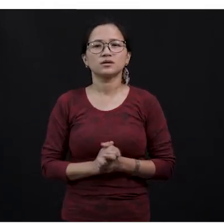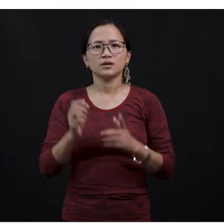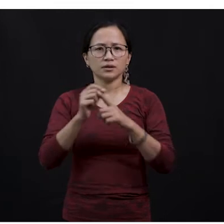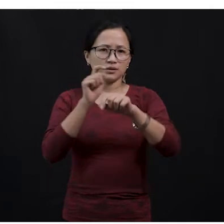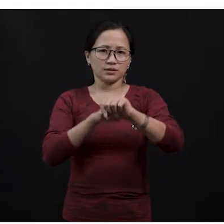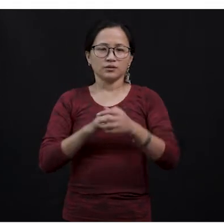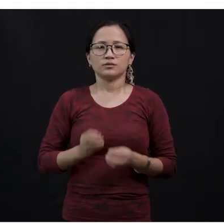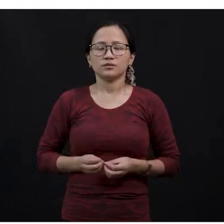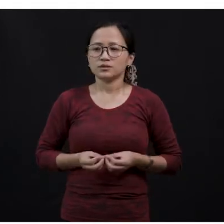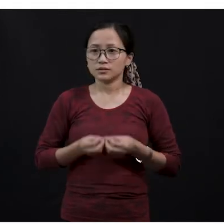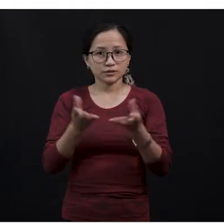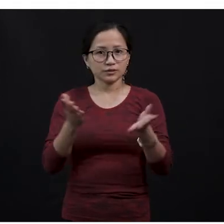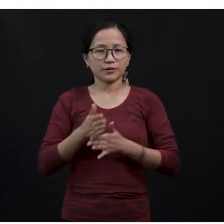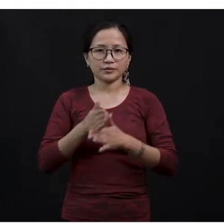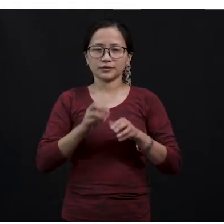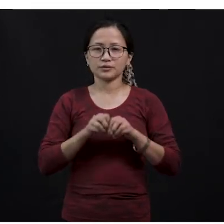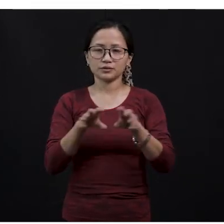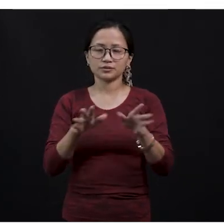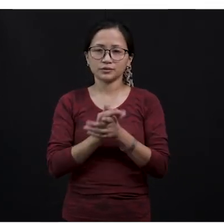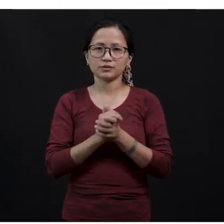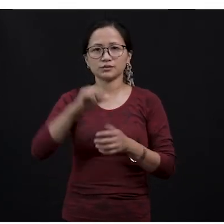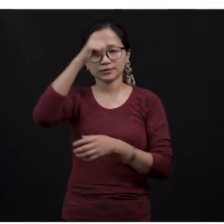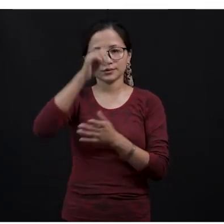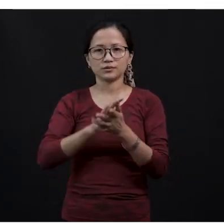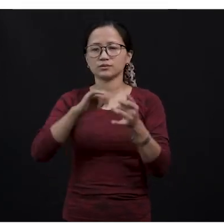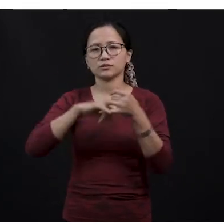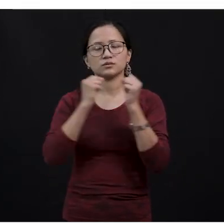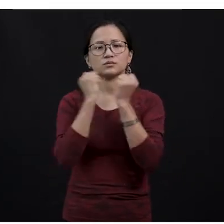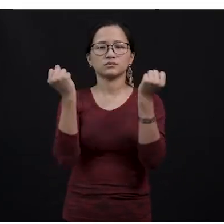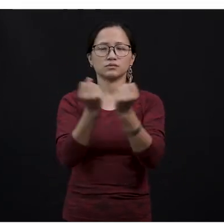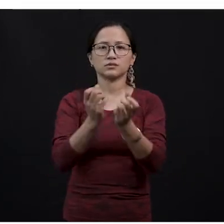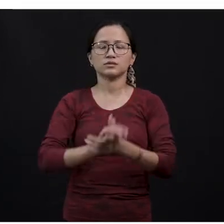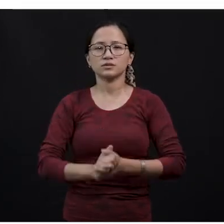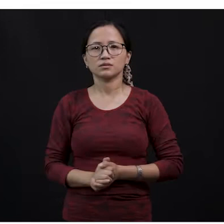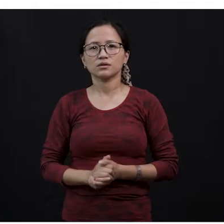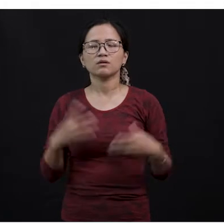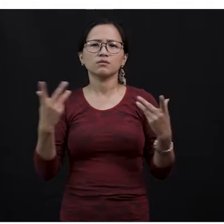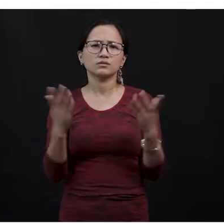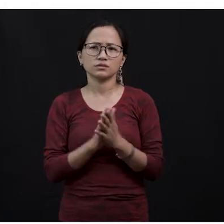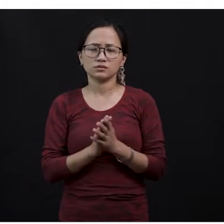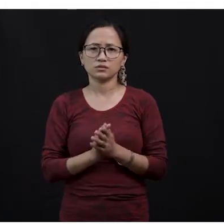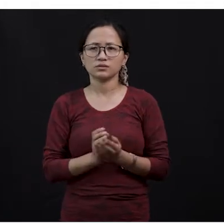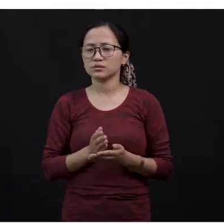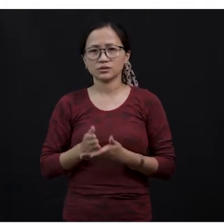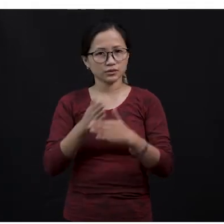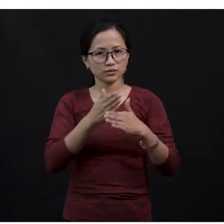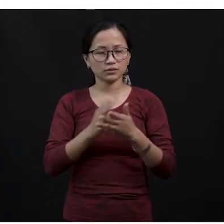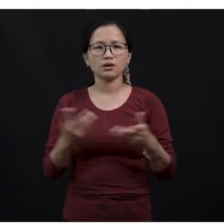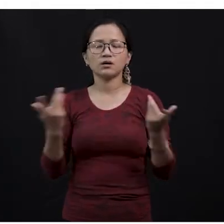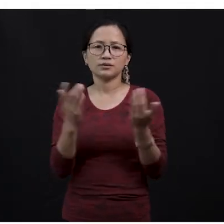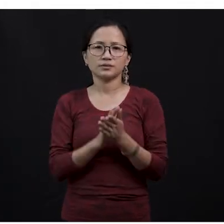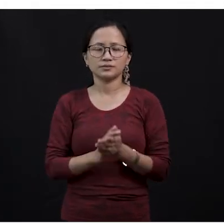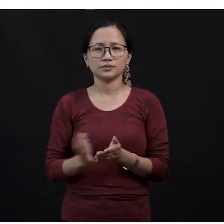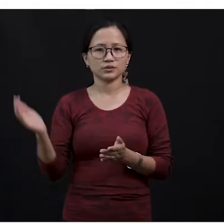that contributed to India, to the society, what were its contributions, then how did